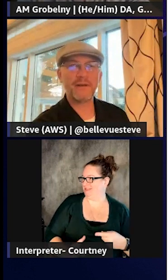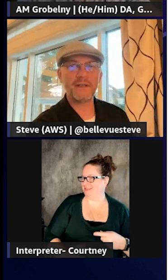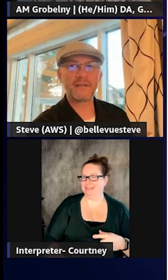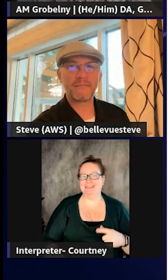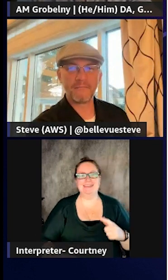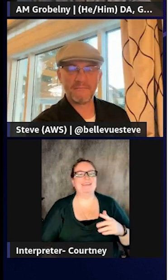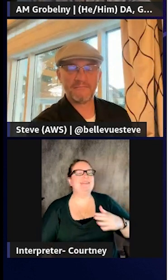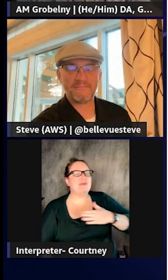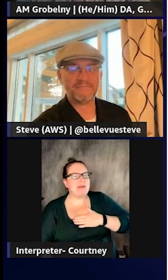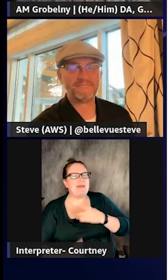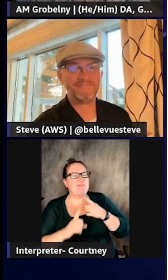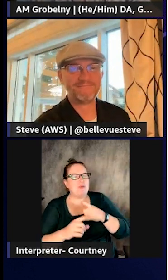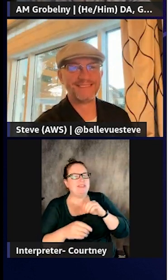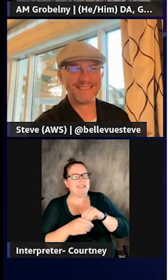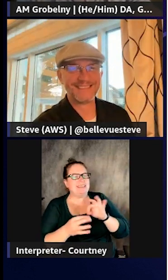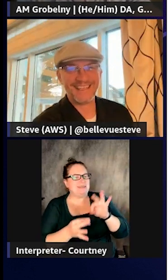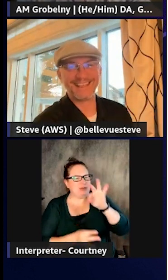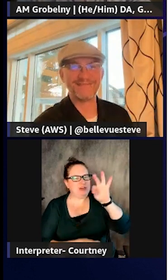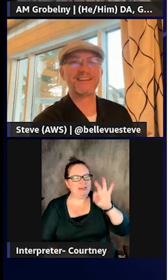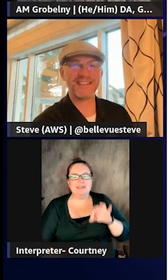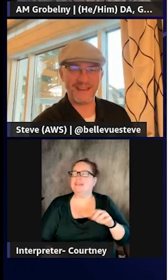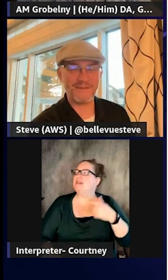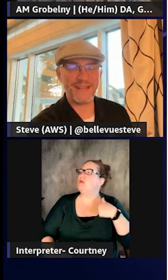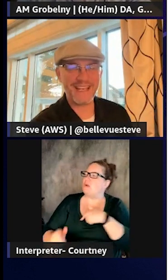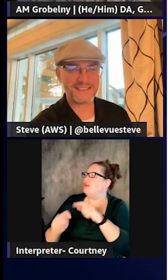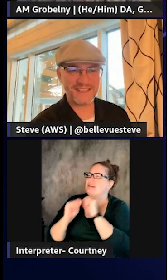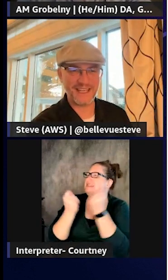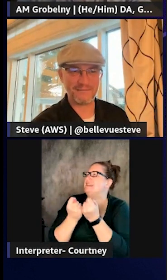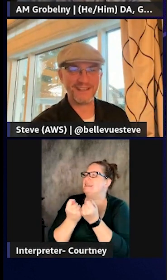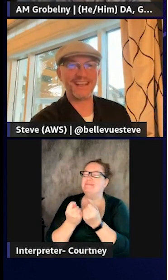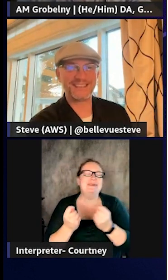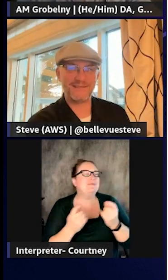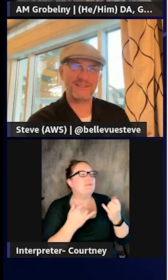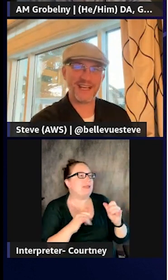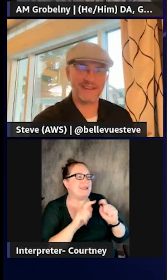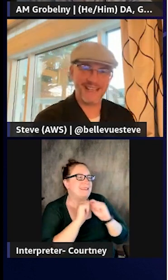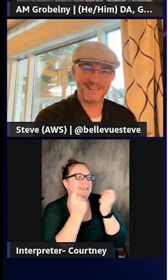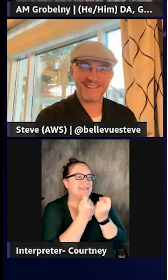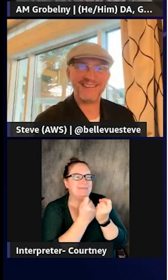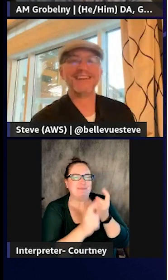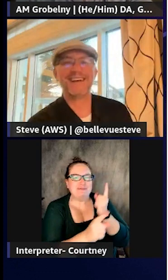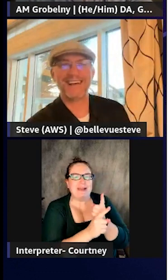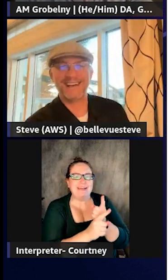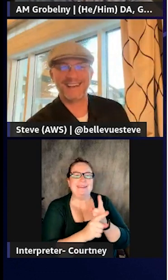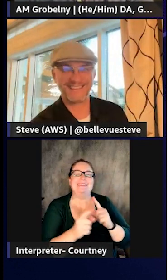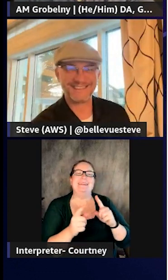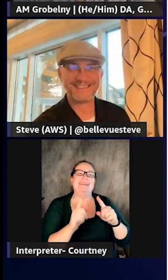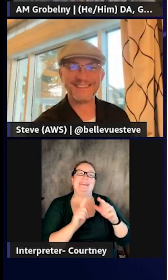in spirit. We're a team, Steve. I'd never. Yeah, we're a team. We're playing as a team, except you're going down.